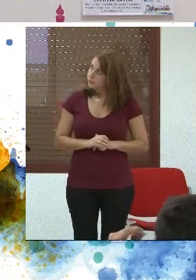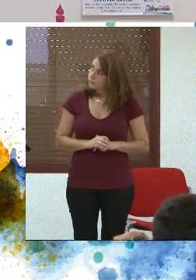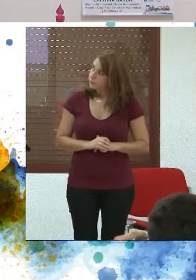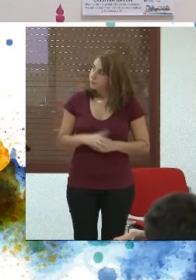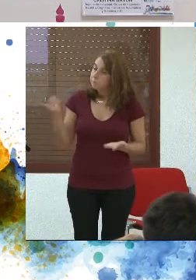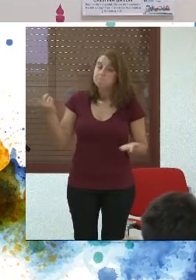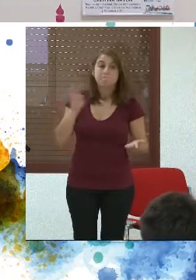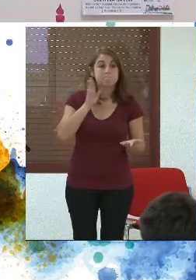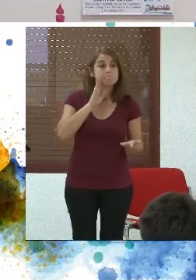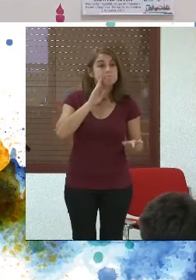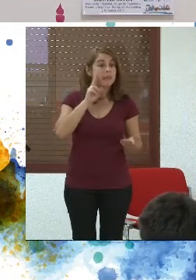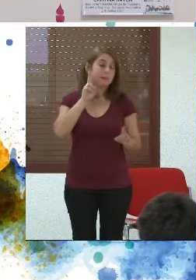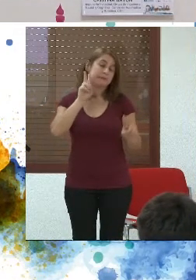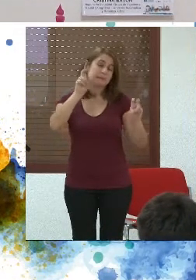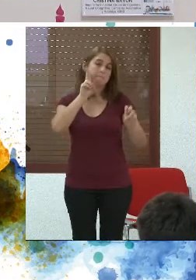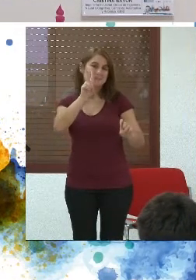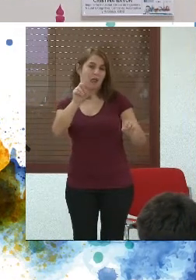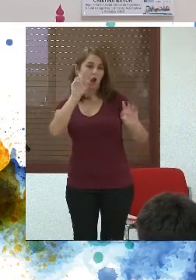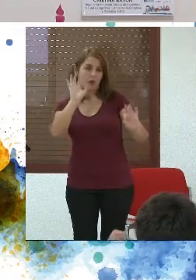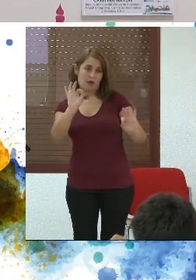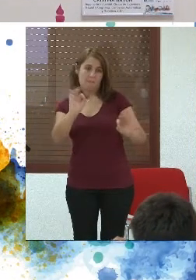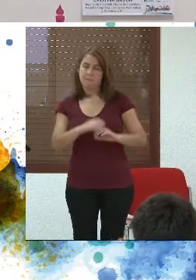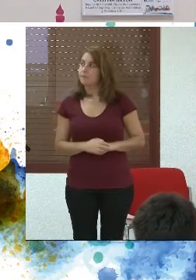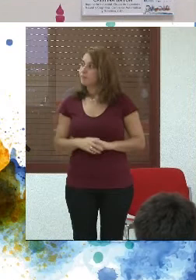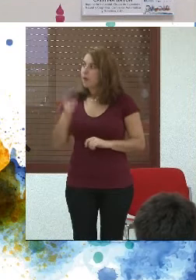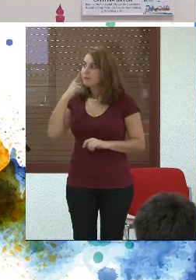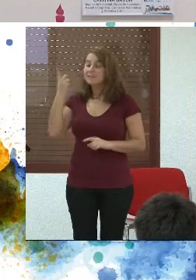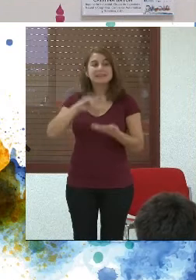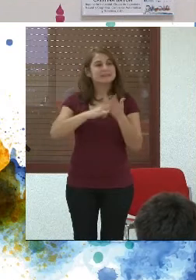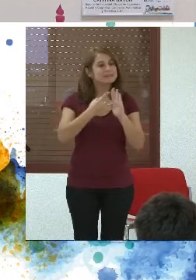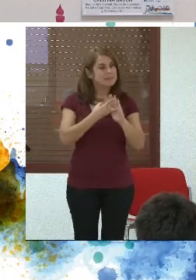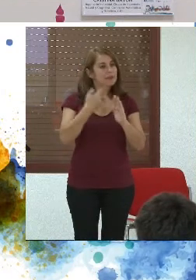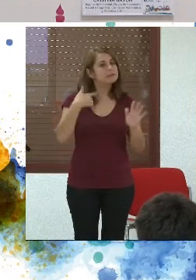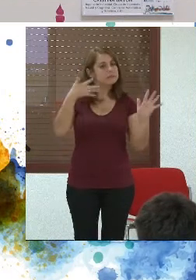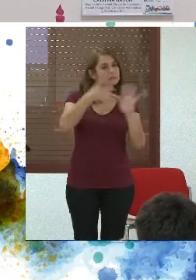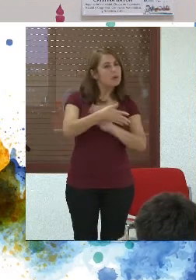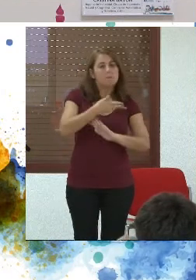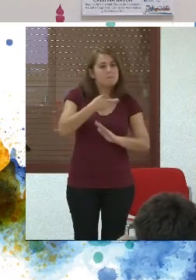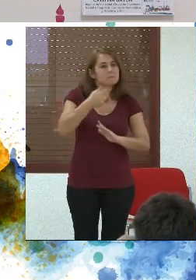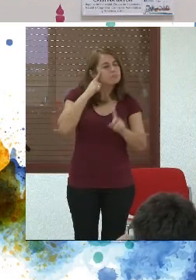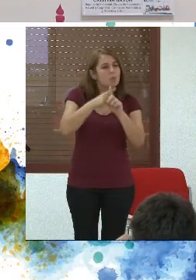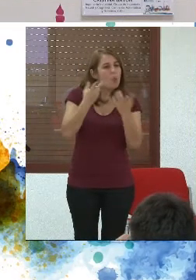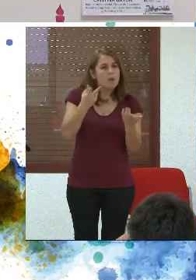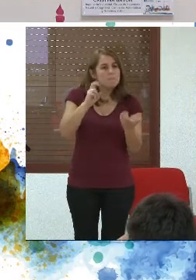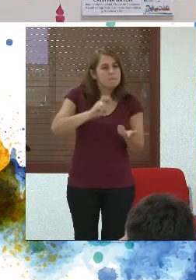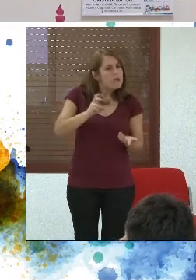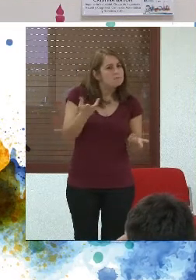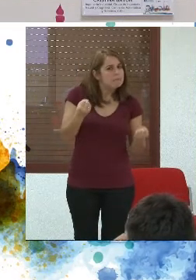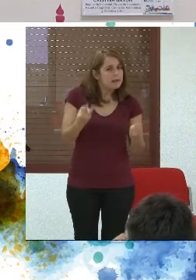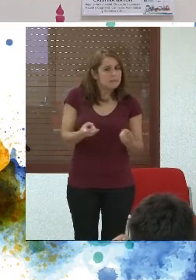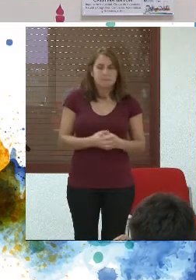architecture. We begin with a logical view. I'm going to explain what the system is for. And then we use another system